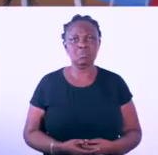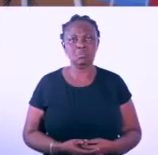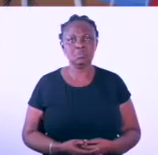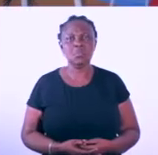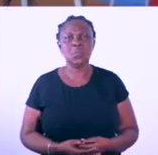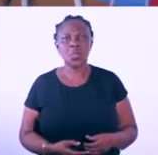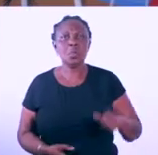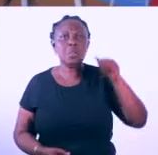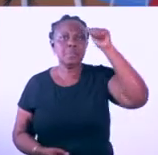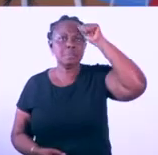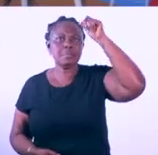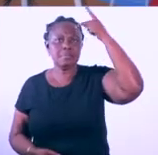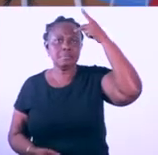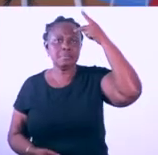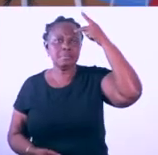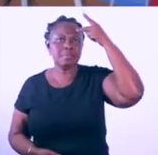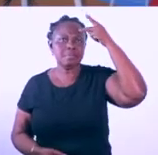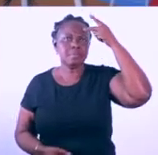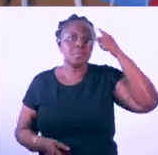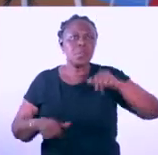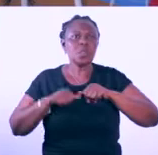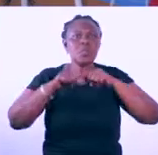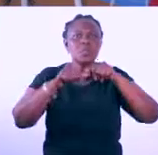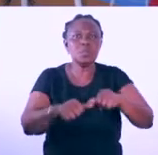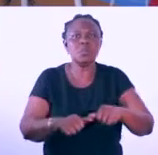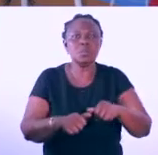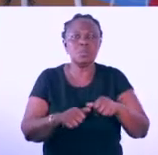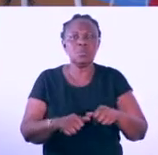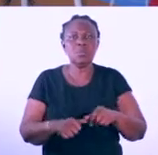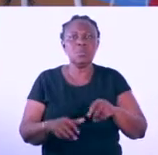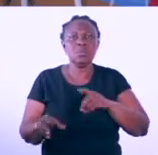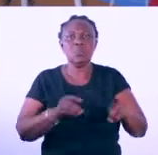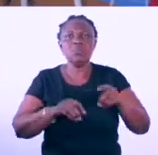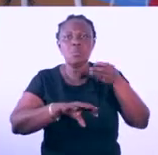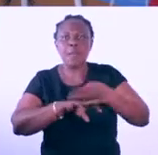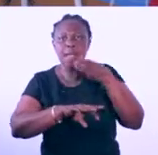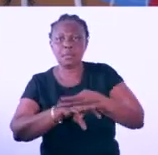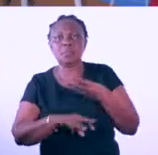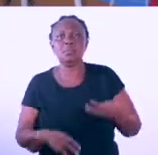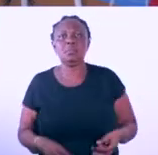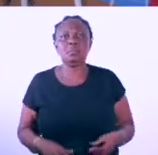Okay, Alex. Let's continue to do some mathematics.